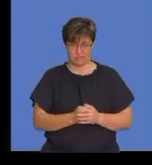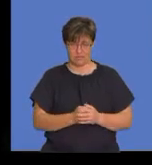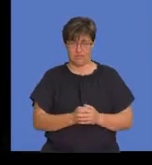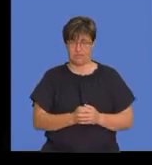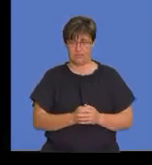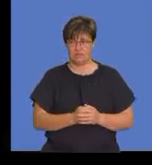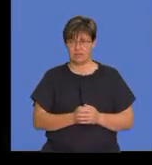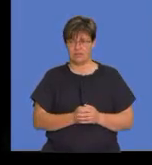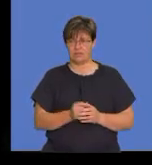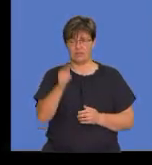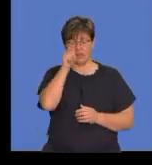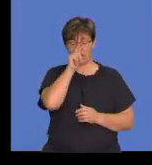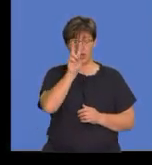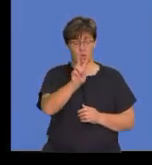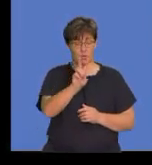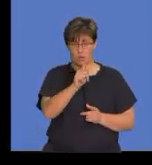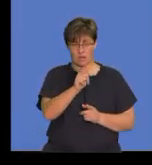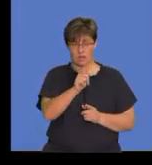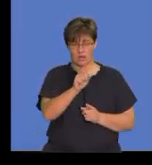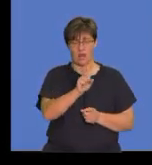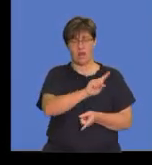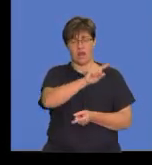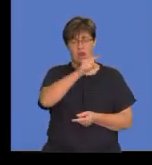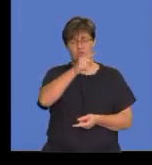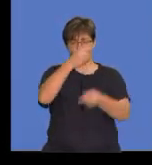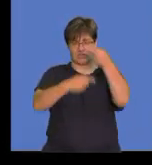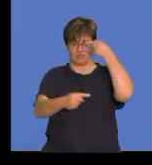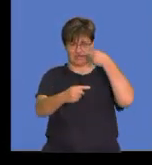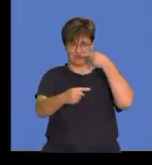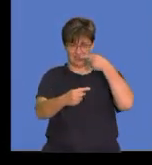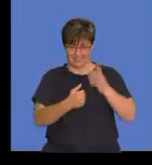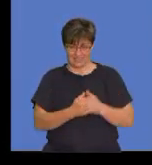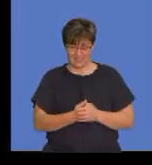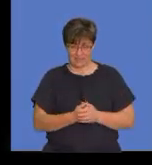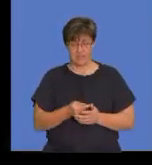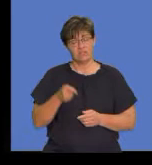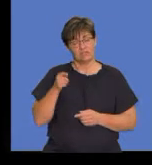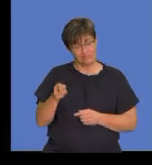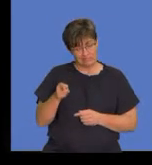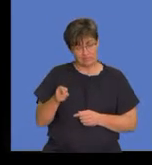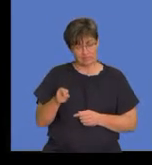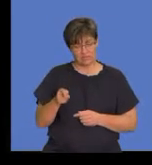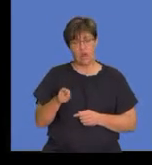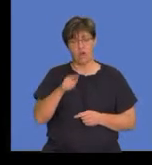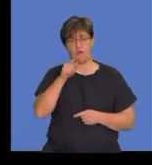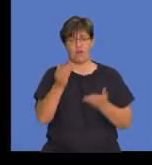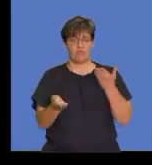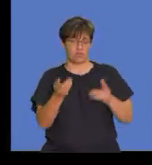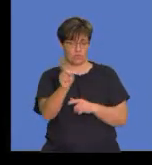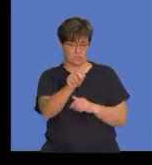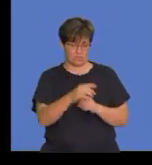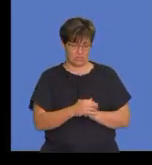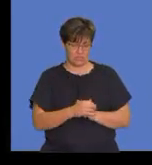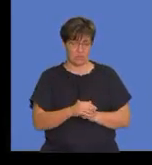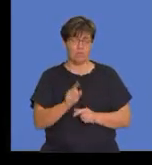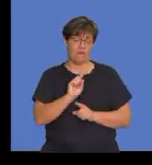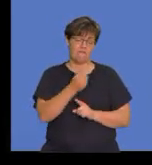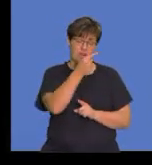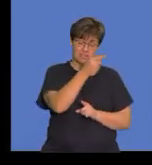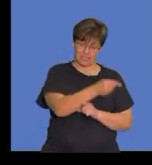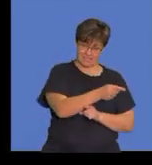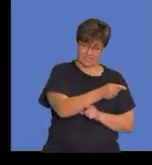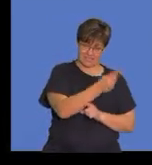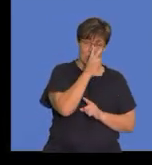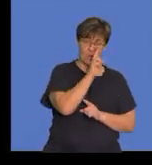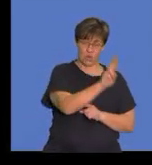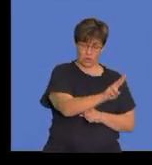Remember, here it's when we look at the reciprocals, right, of what the ratios are, because